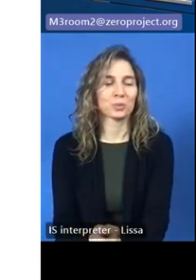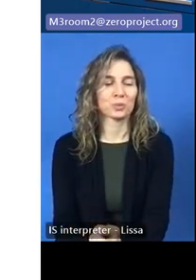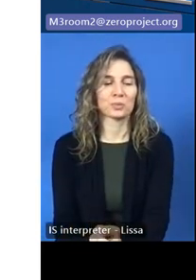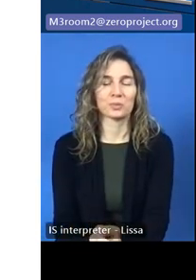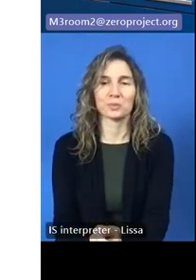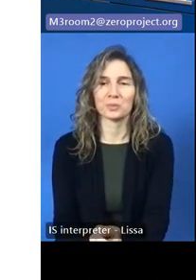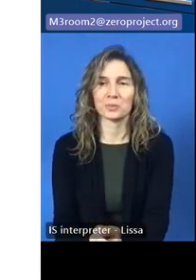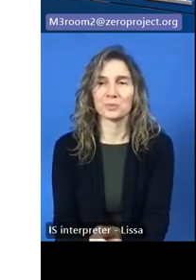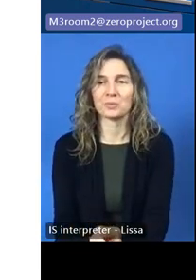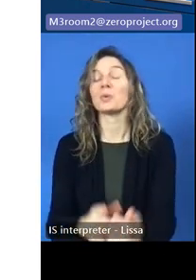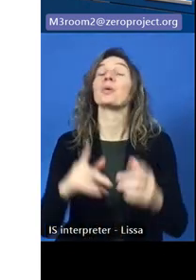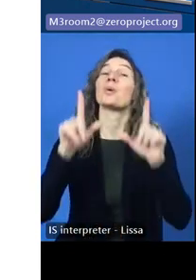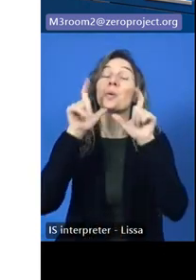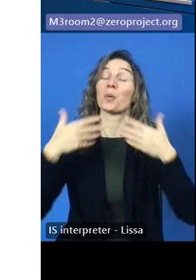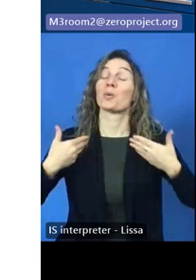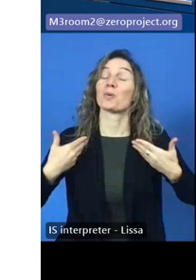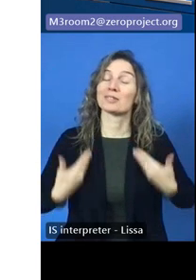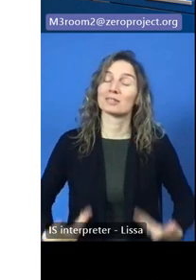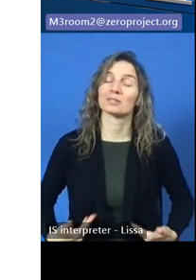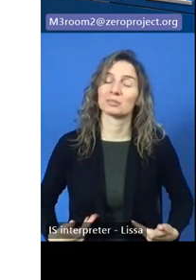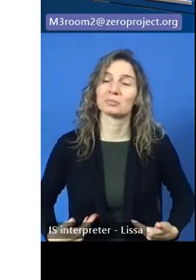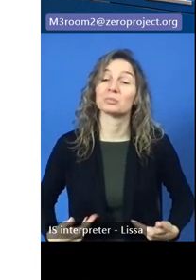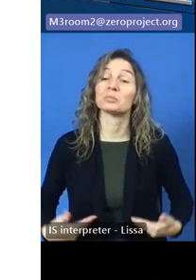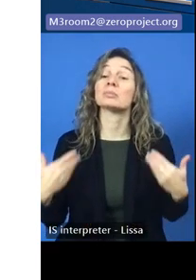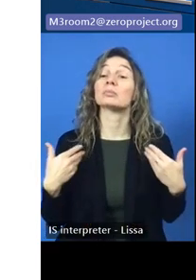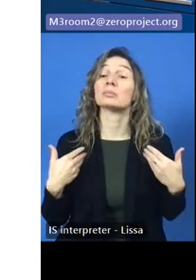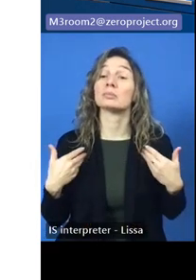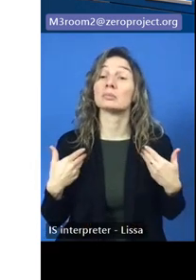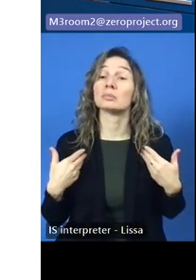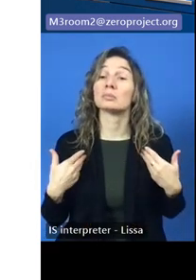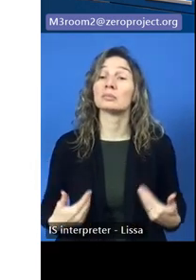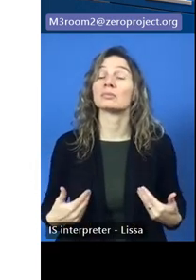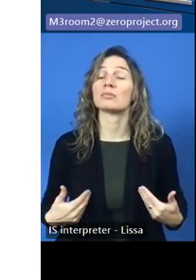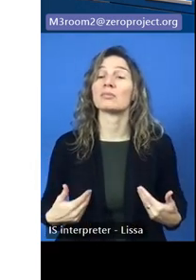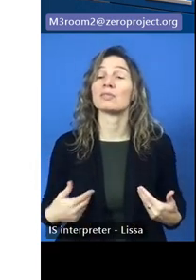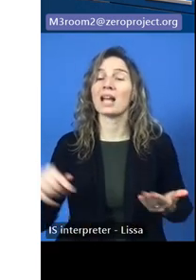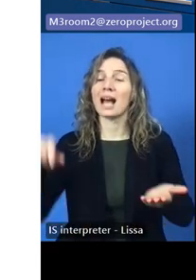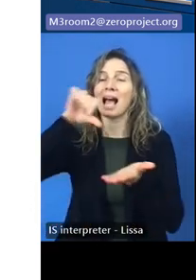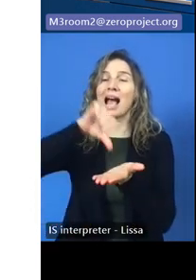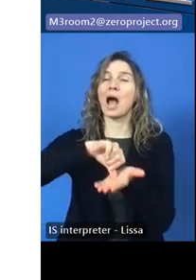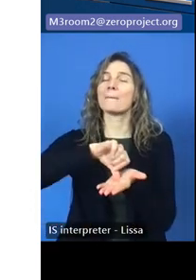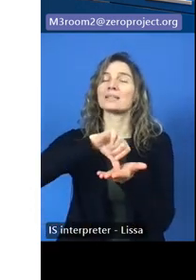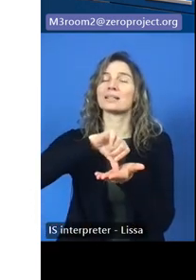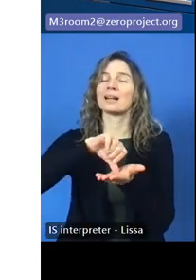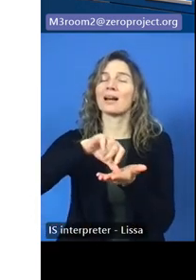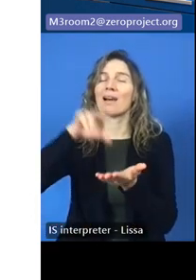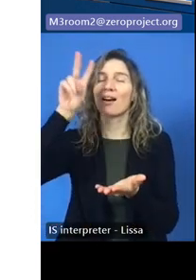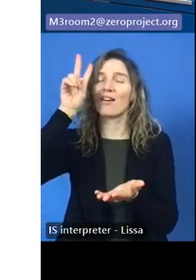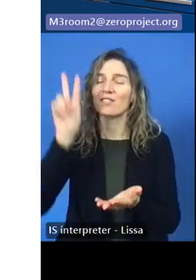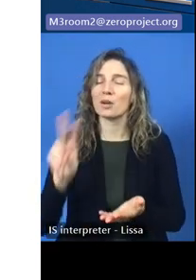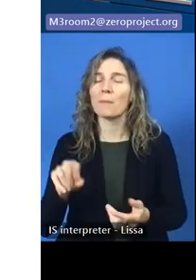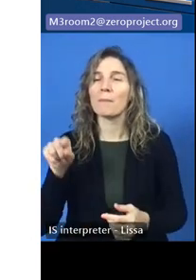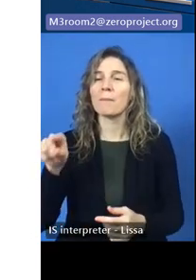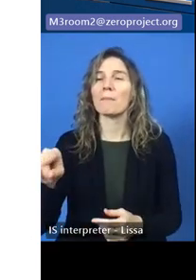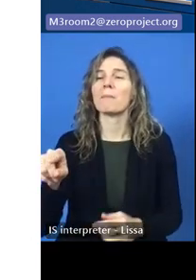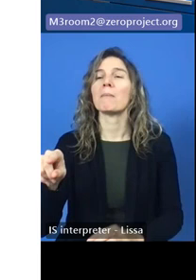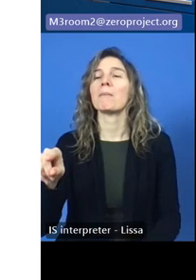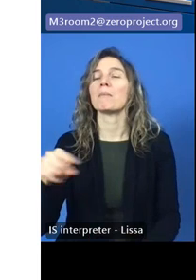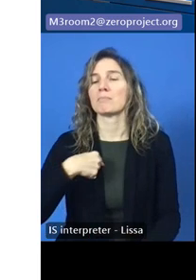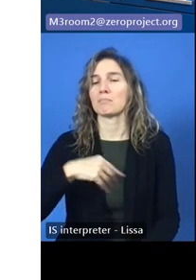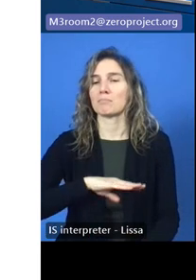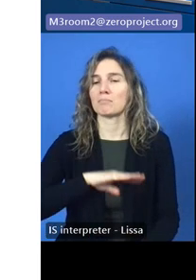myself. I'm from Hanoi, the capital of Vietnam, and I am 47, so